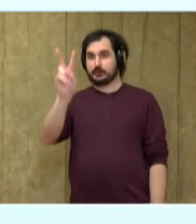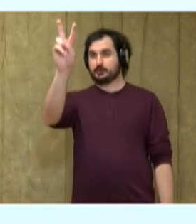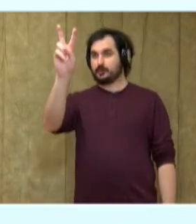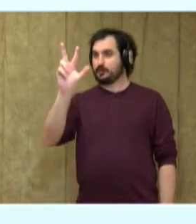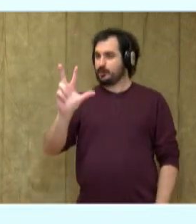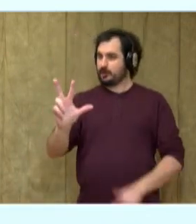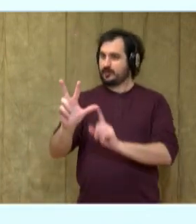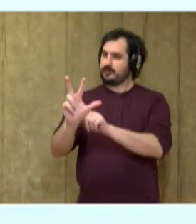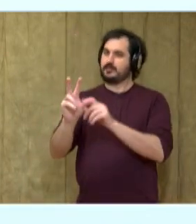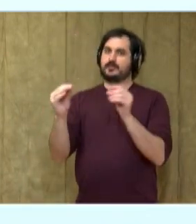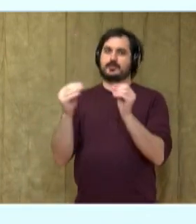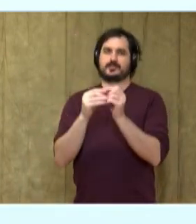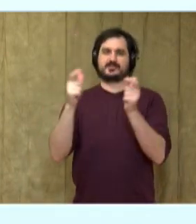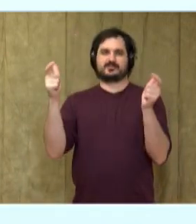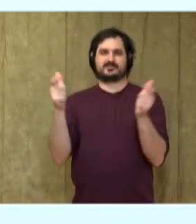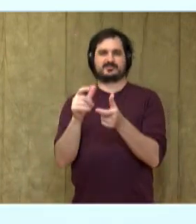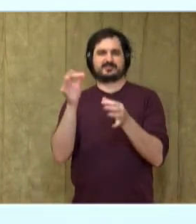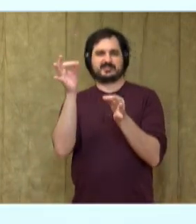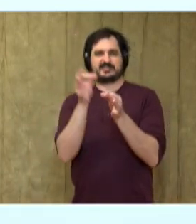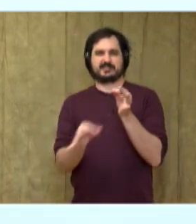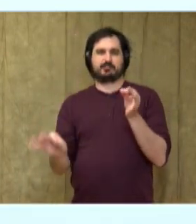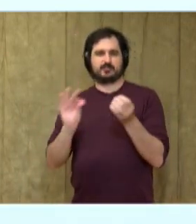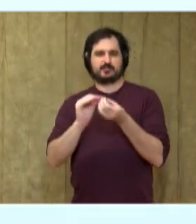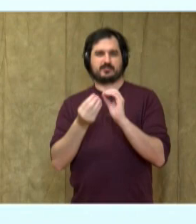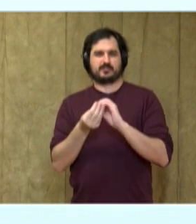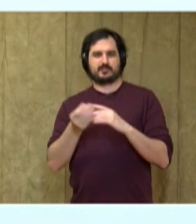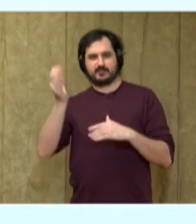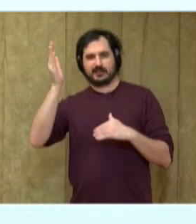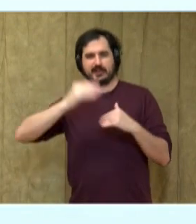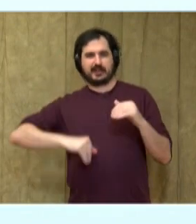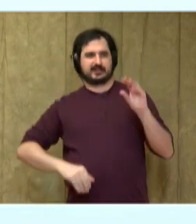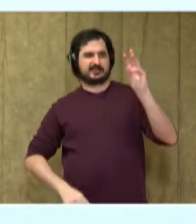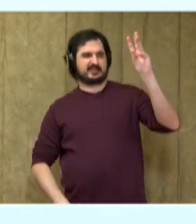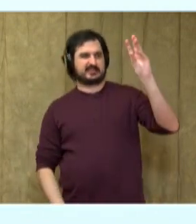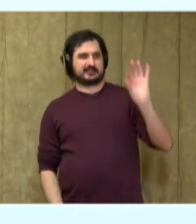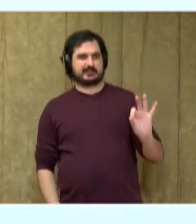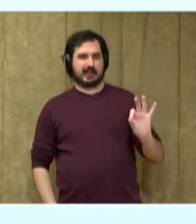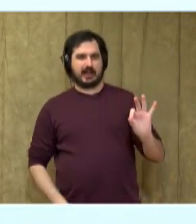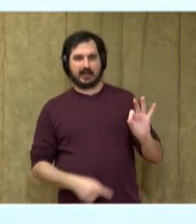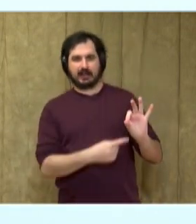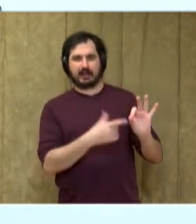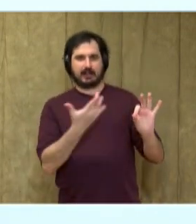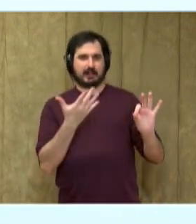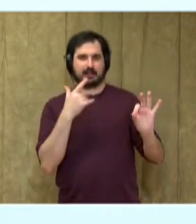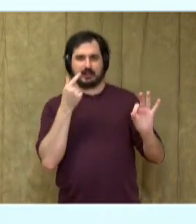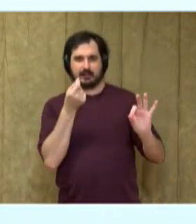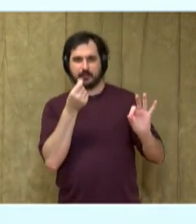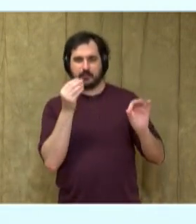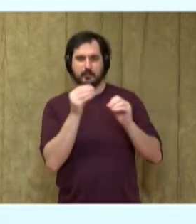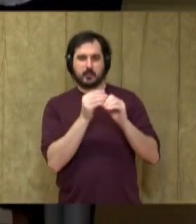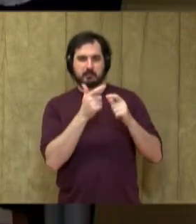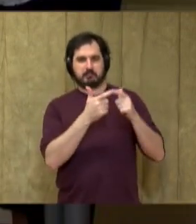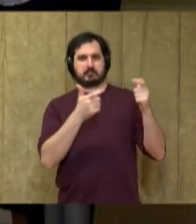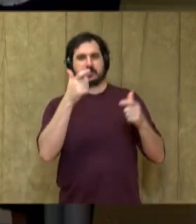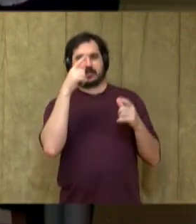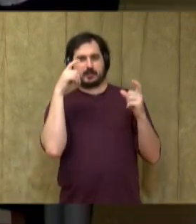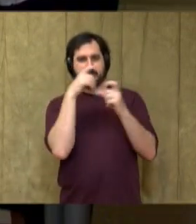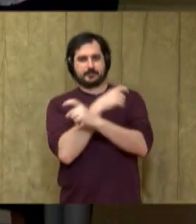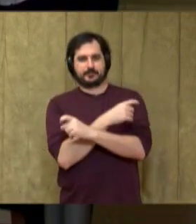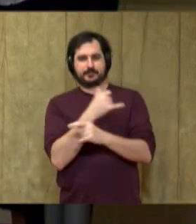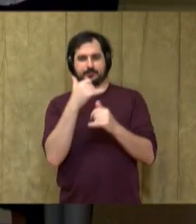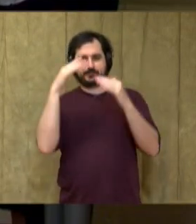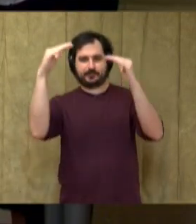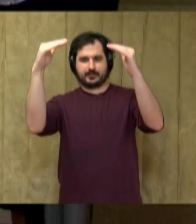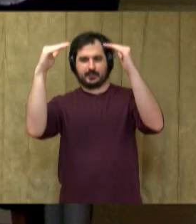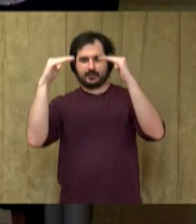into thirds than it is broken up into ninths. Now looking down here, I'm so glad that she